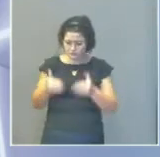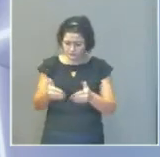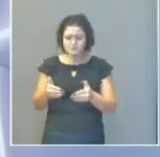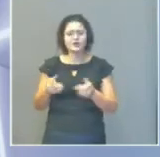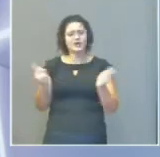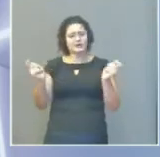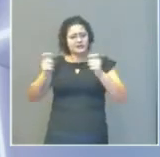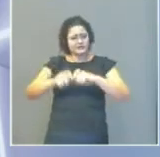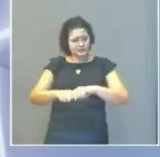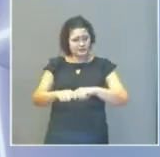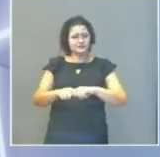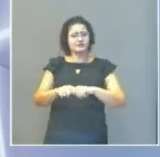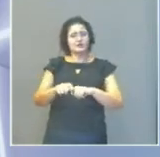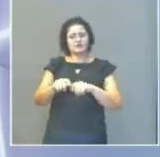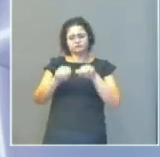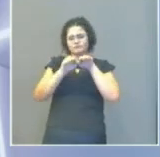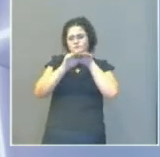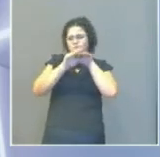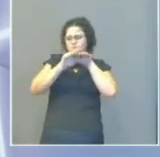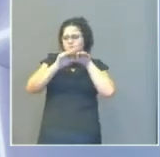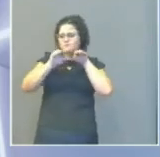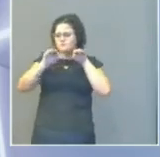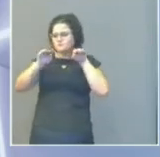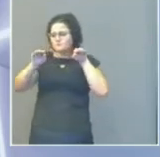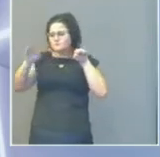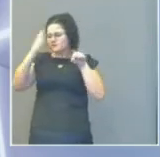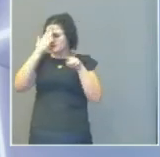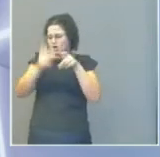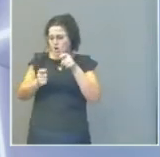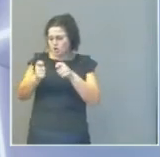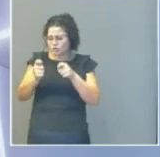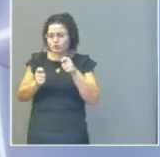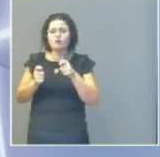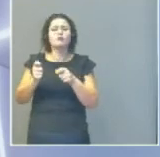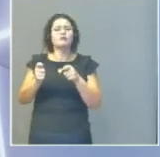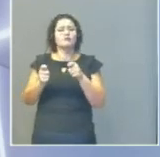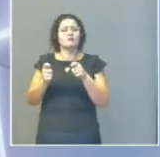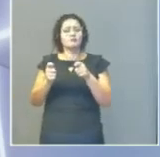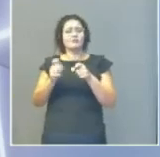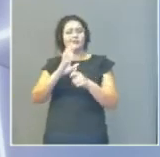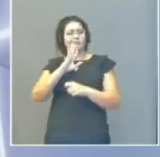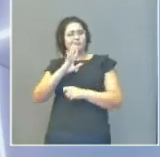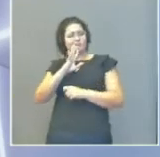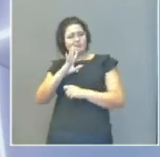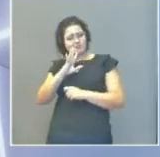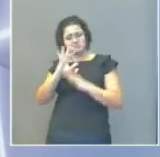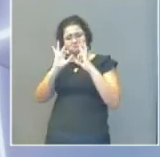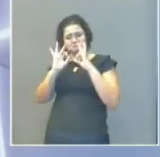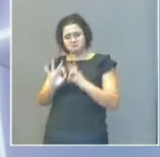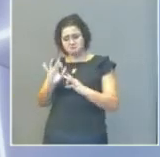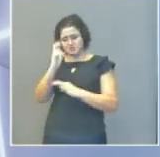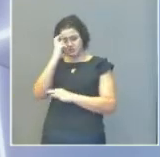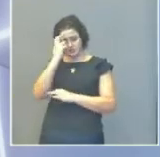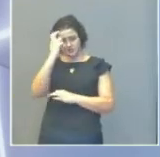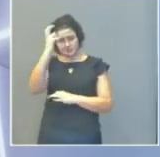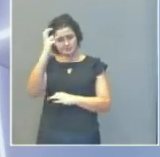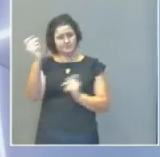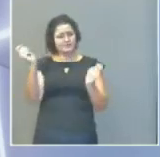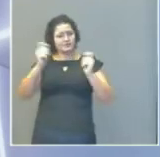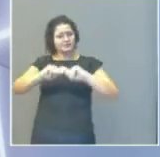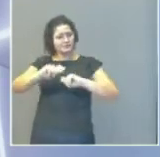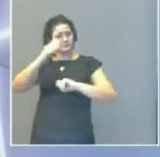linear, predictable, controllable, knowable, determinable, you know,